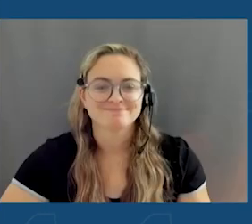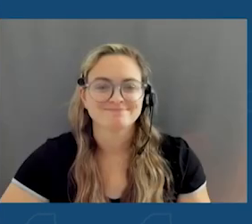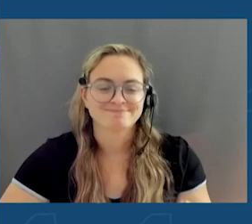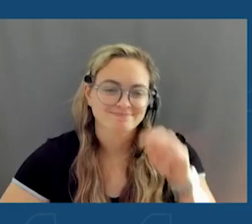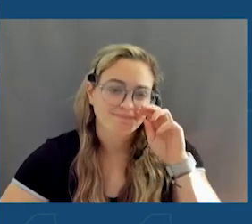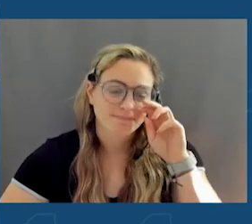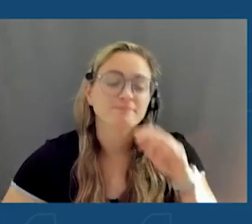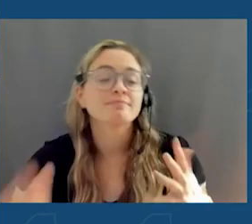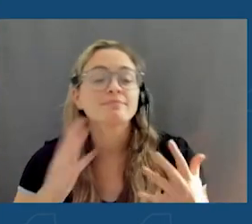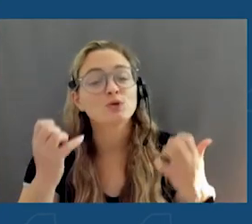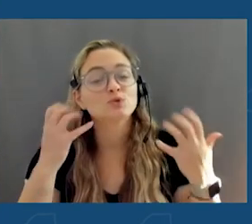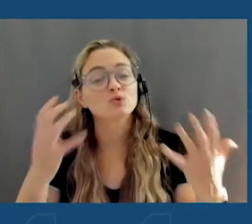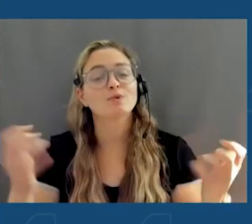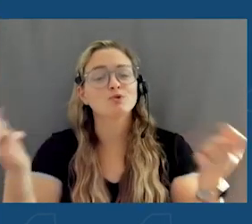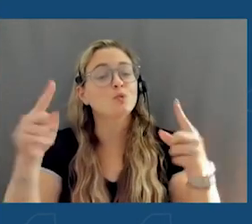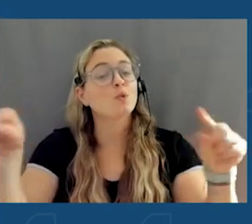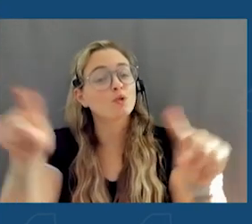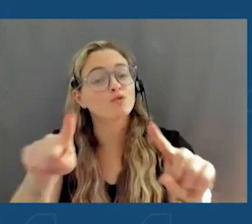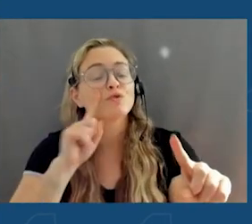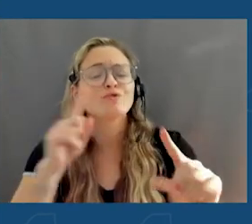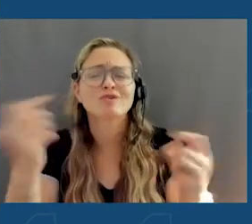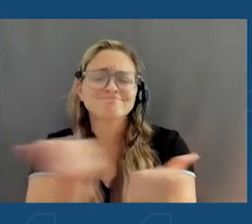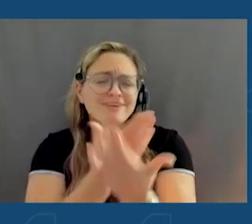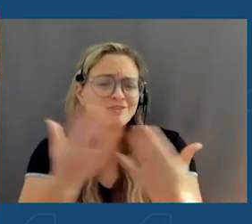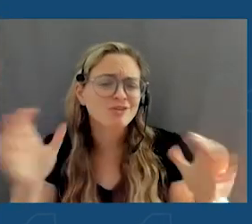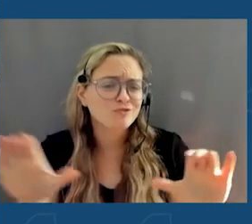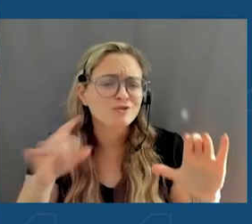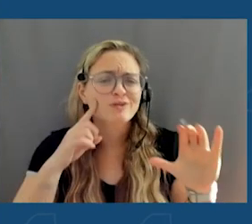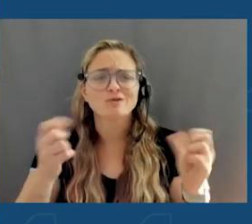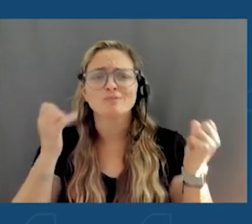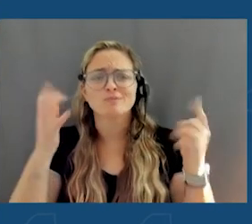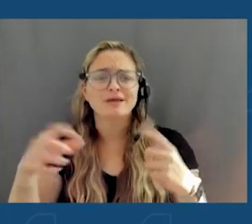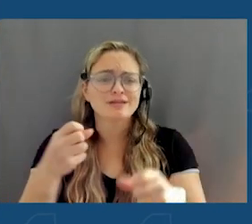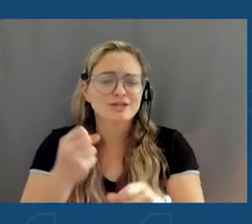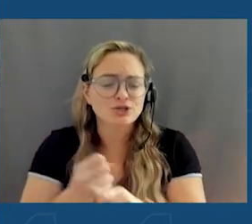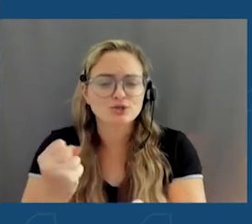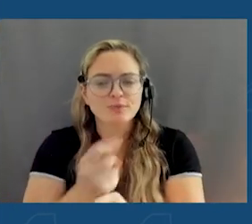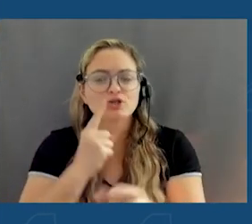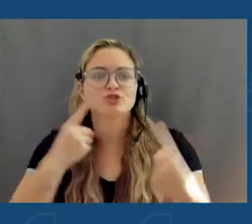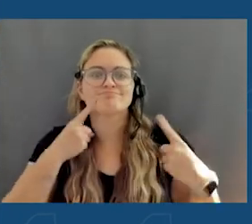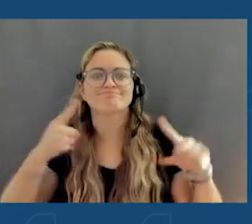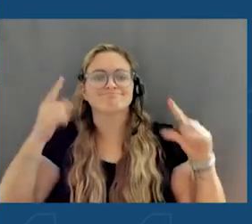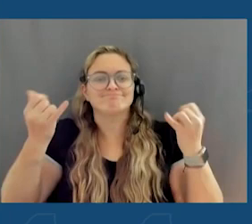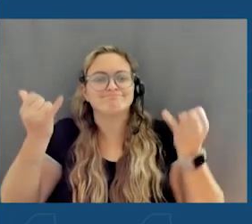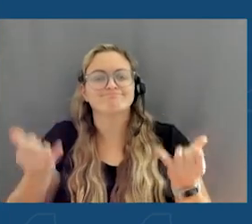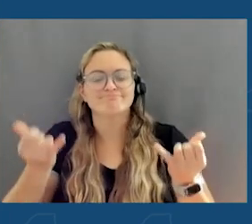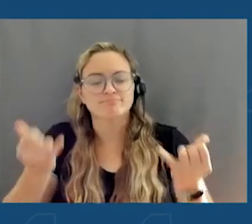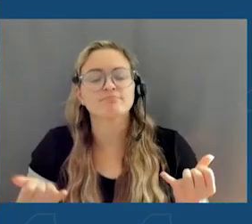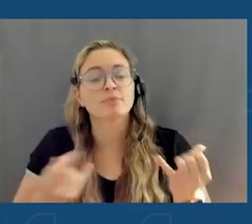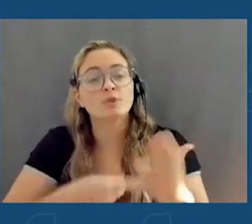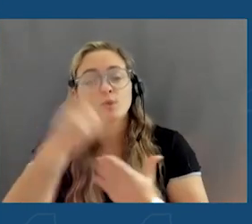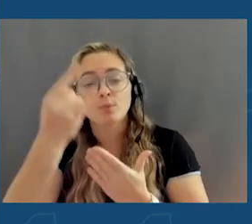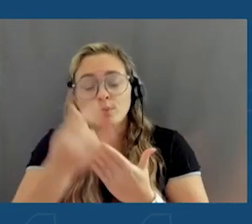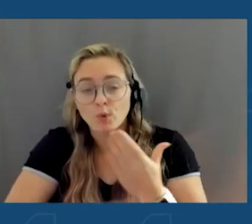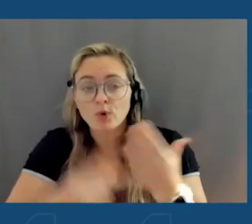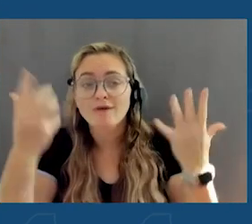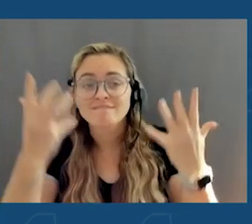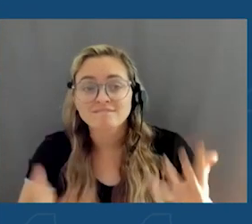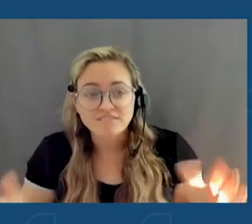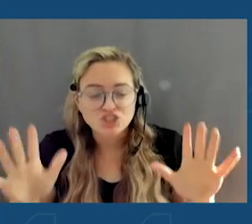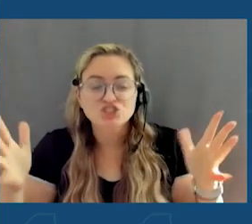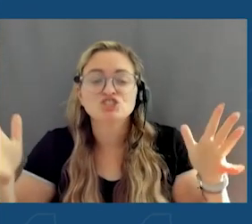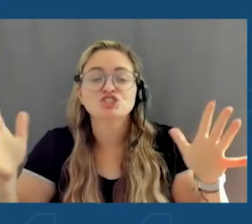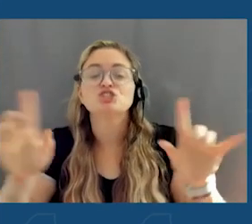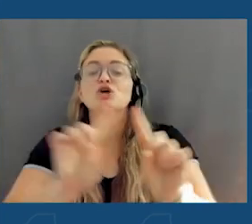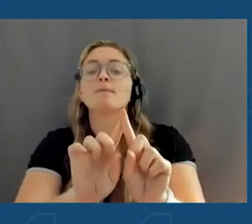Thank you so much to all of you for everything you've done for so many years to make today a reality. The program is over, pero. The